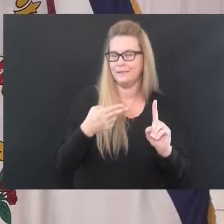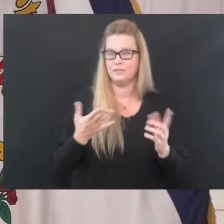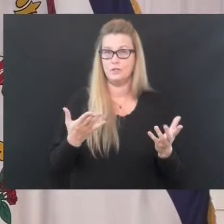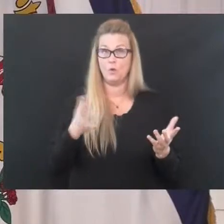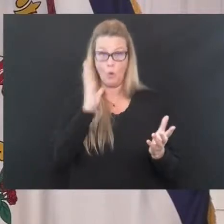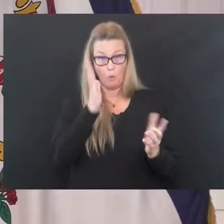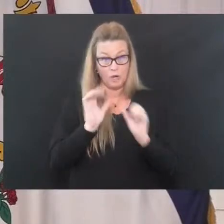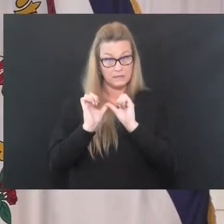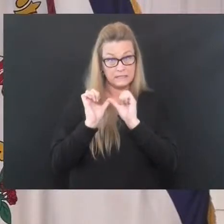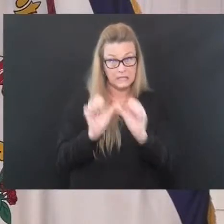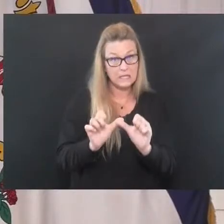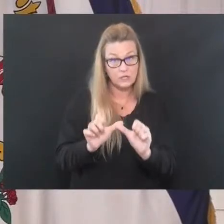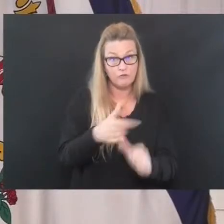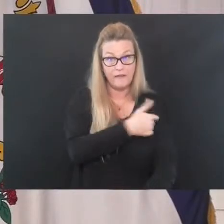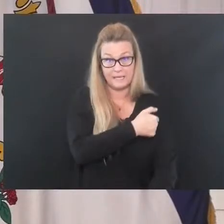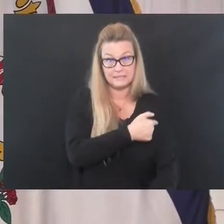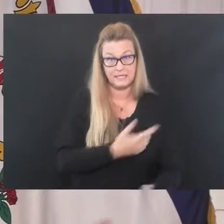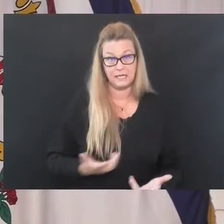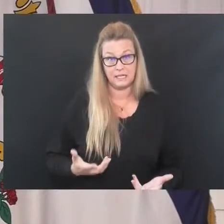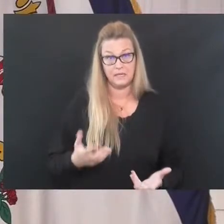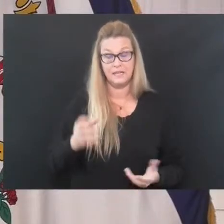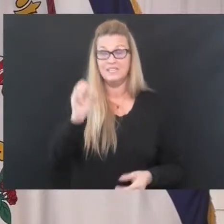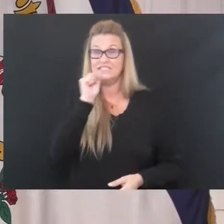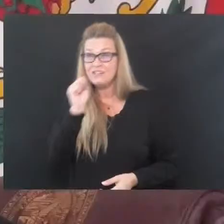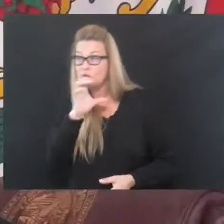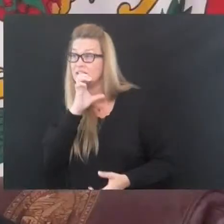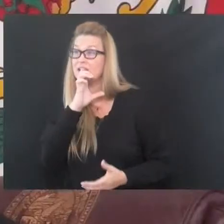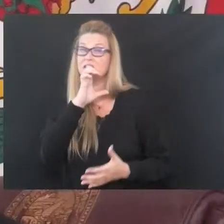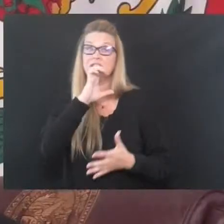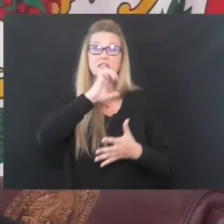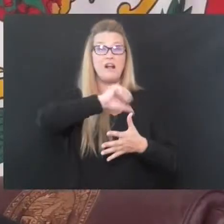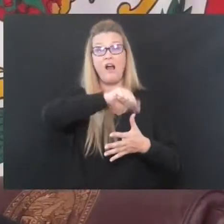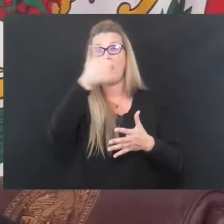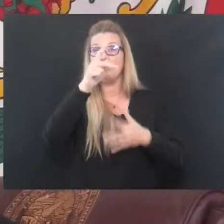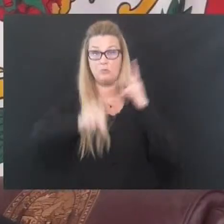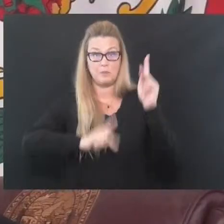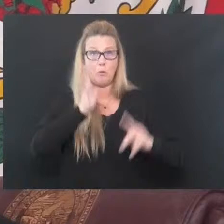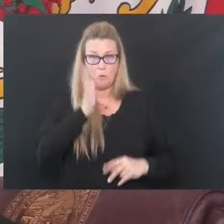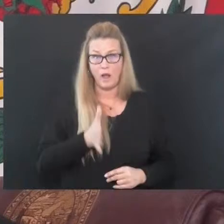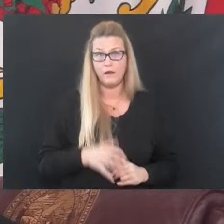going to continue to vaccinate our elderly and everybody on the sun.